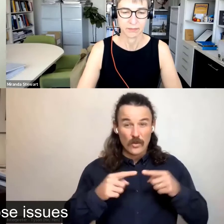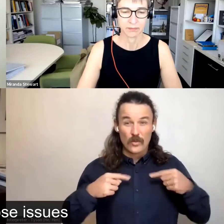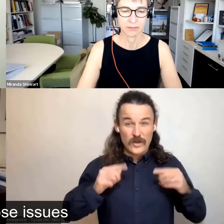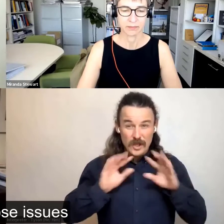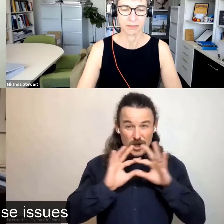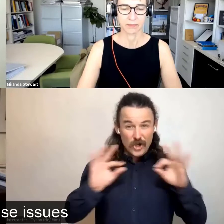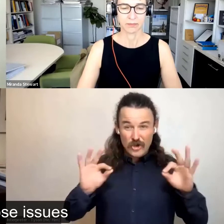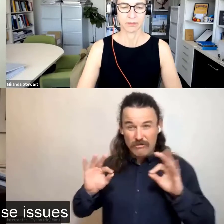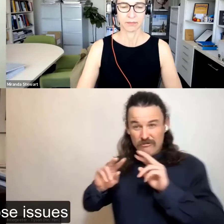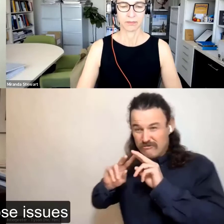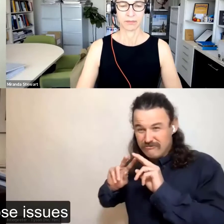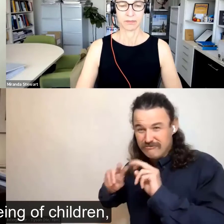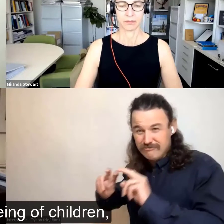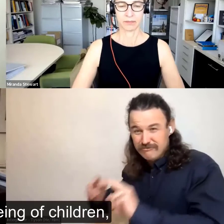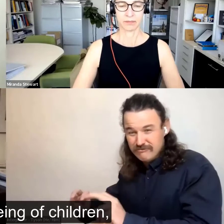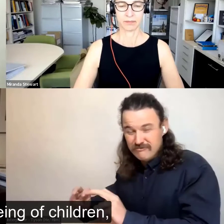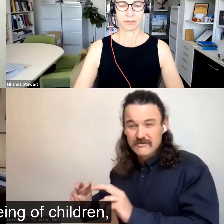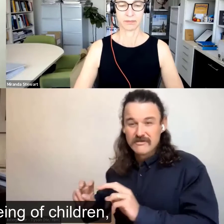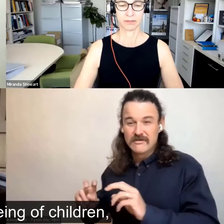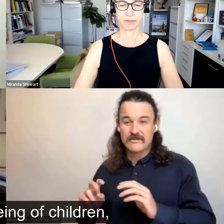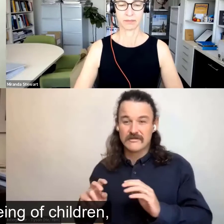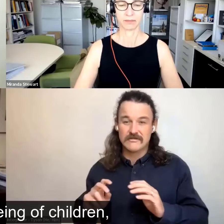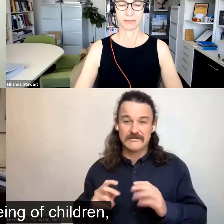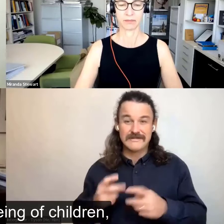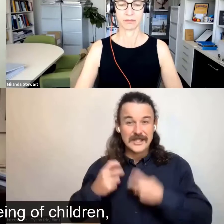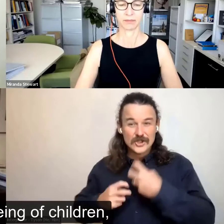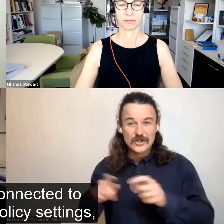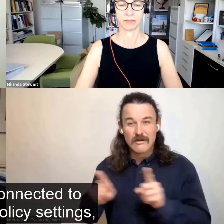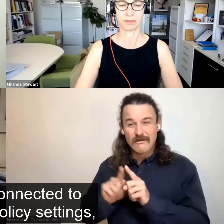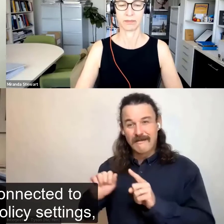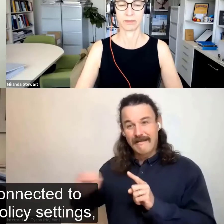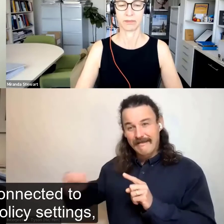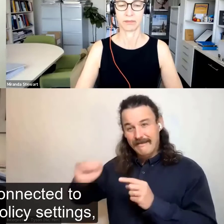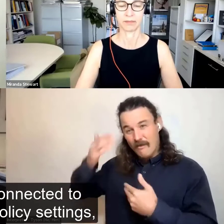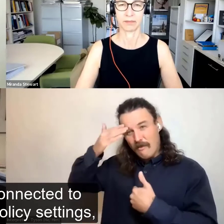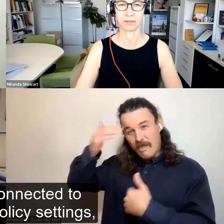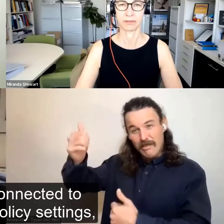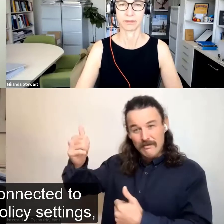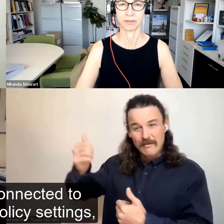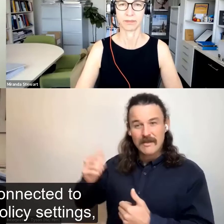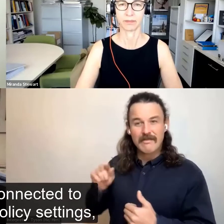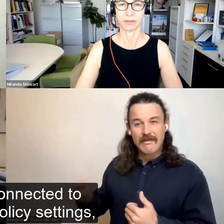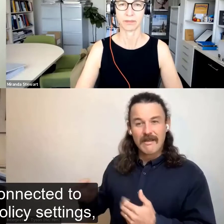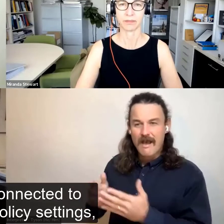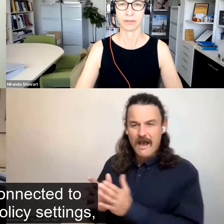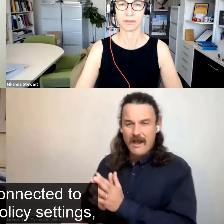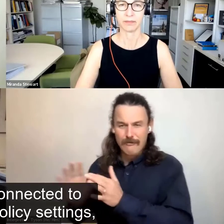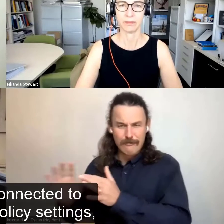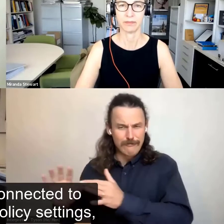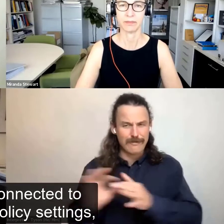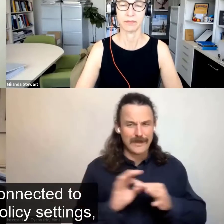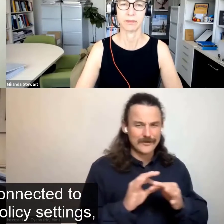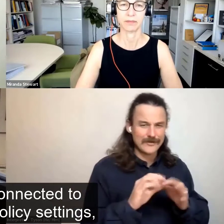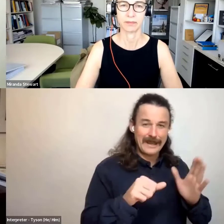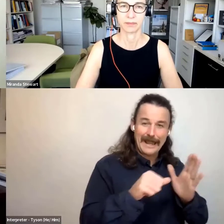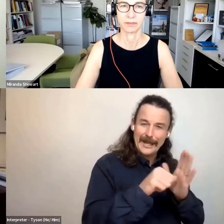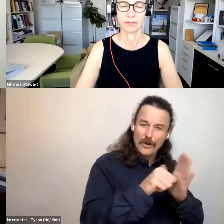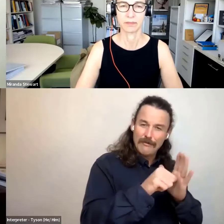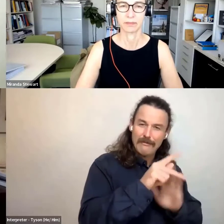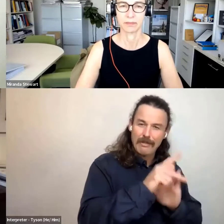those issues like the well-being of children, how it's connected to economic policy